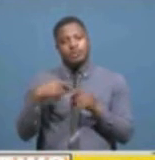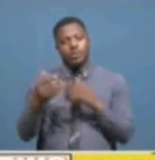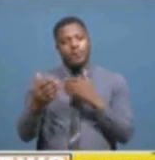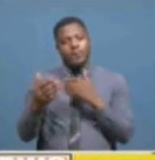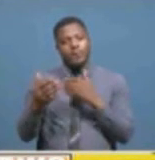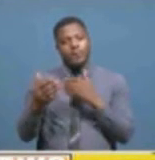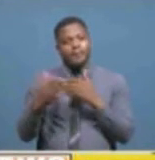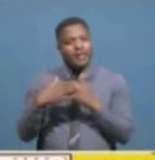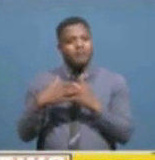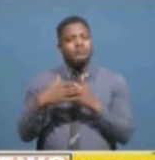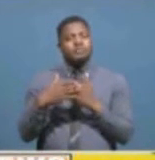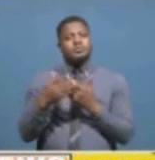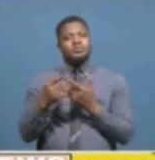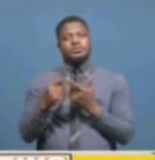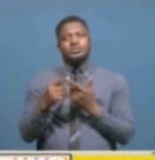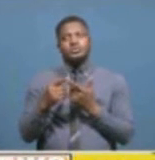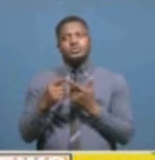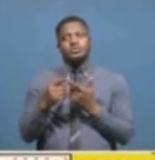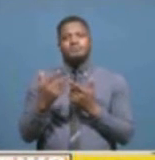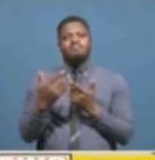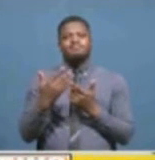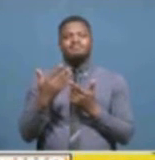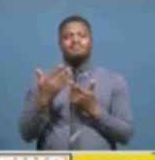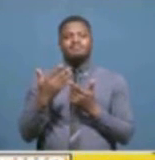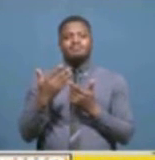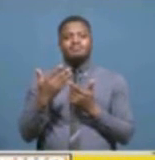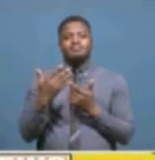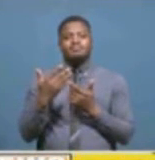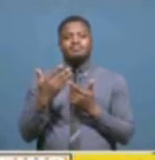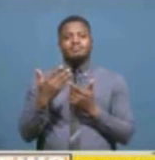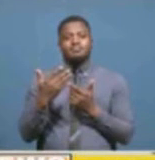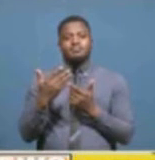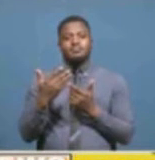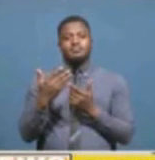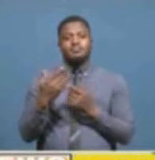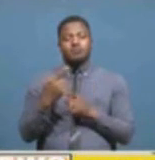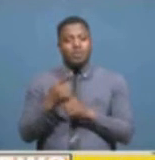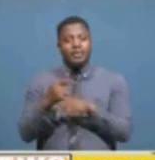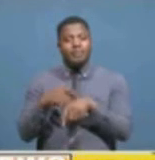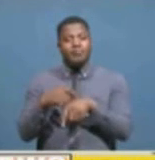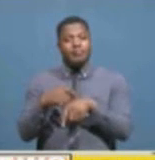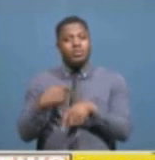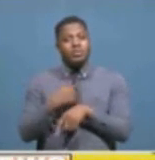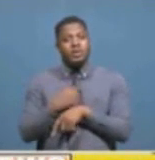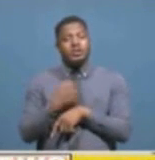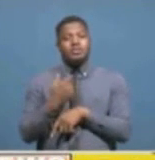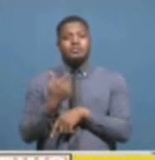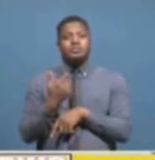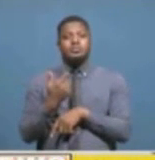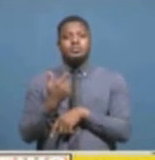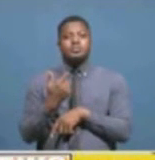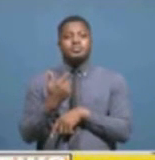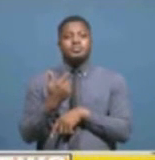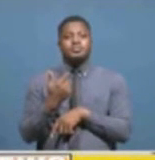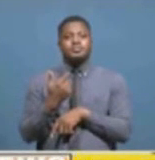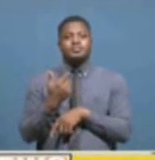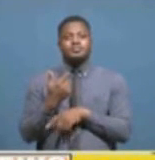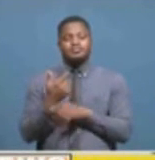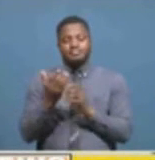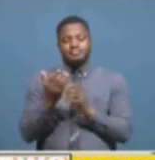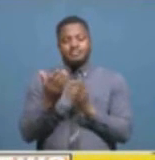to the regular times that we were doing our